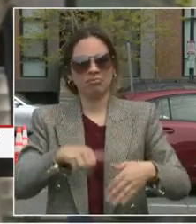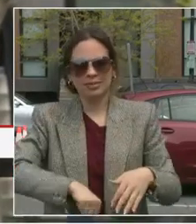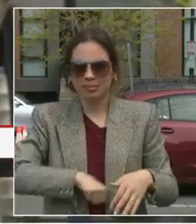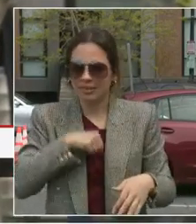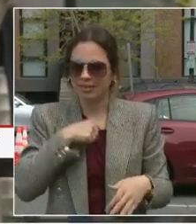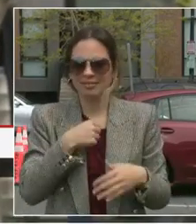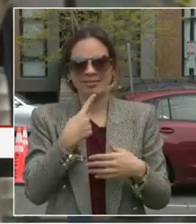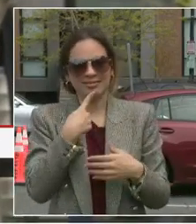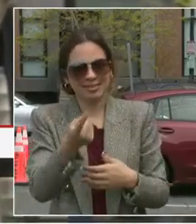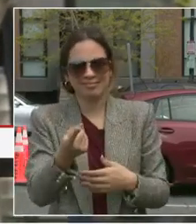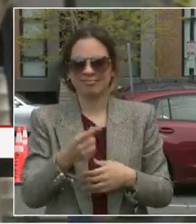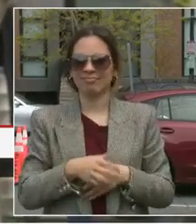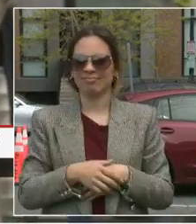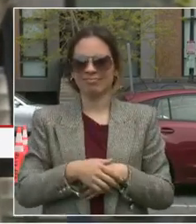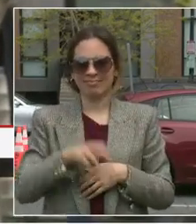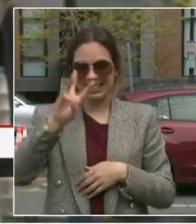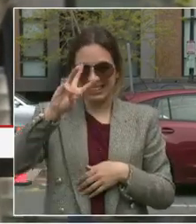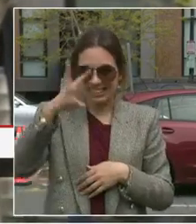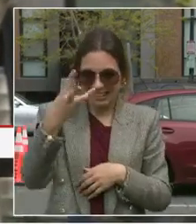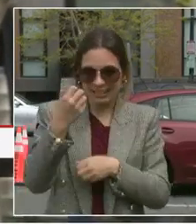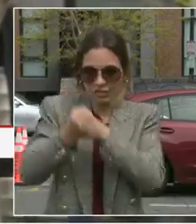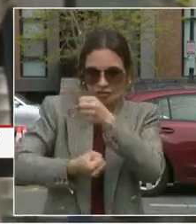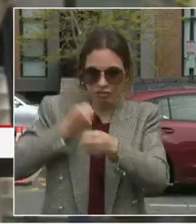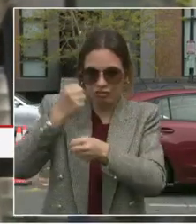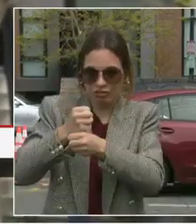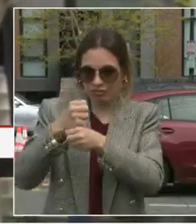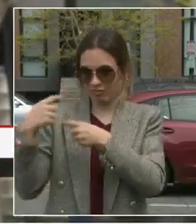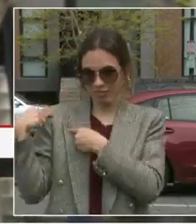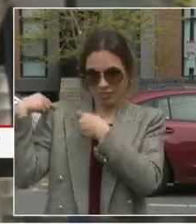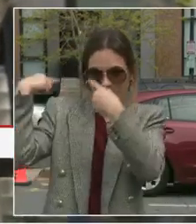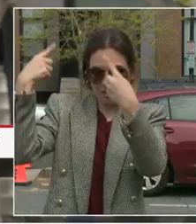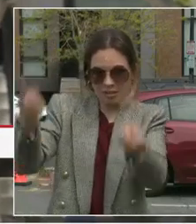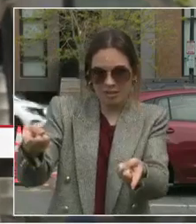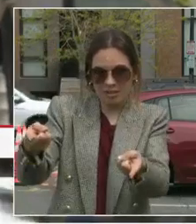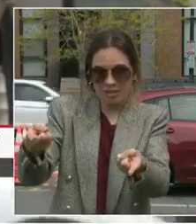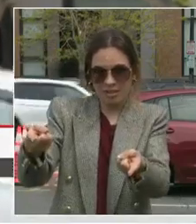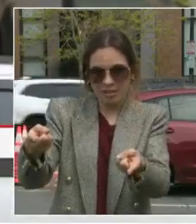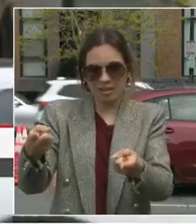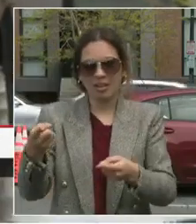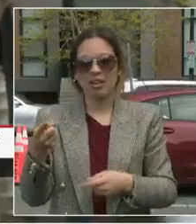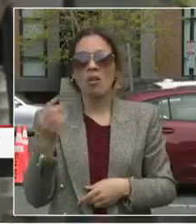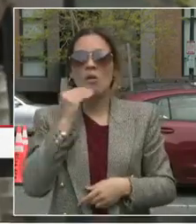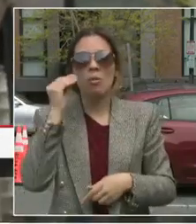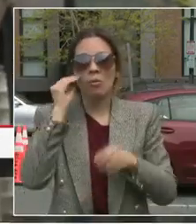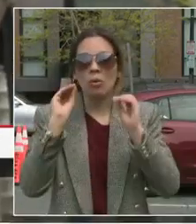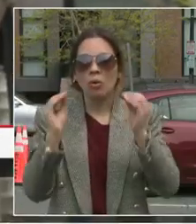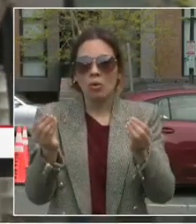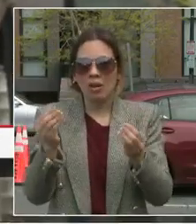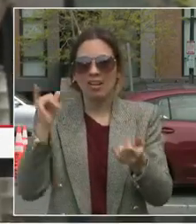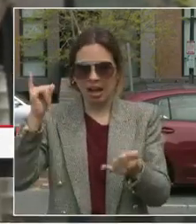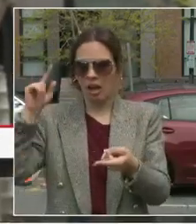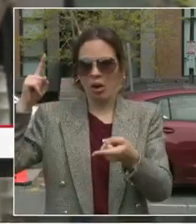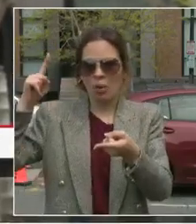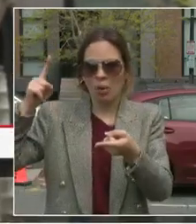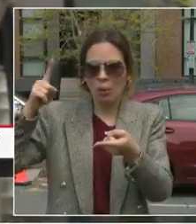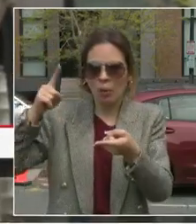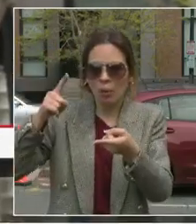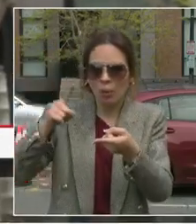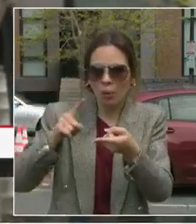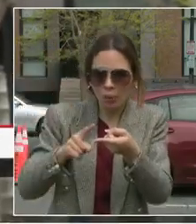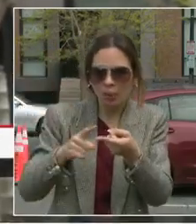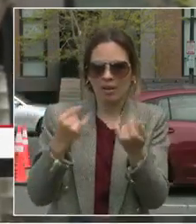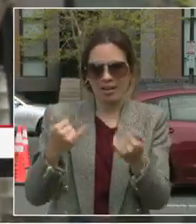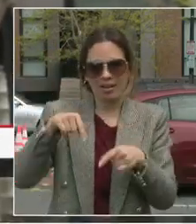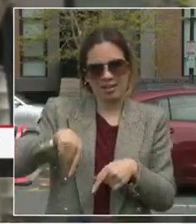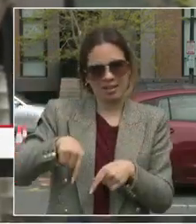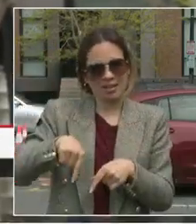6th consecutive year, overall homelessness is down in Washington, D.C., and it's not just down,